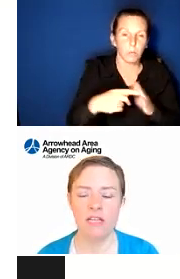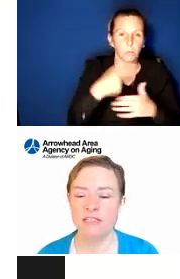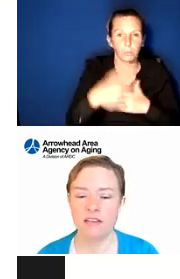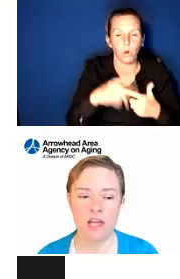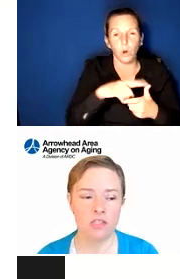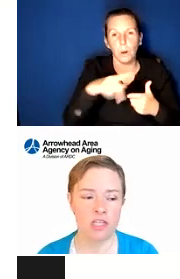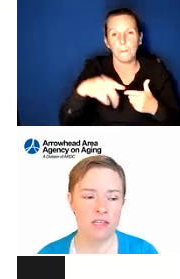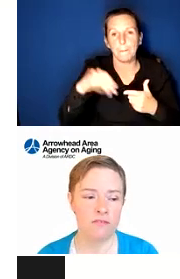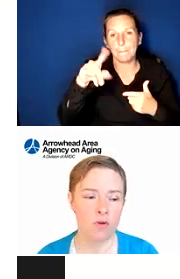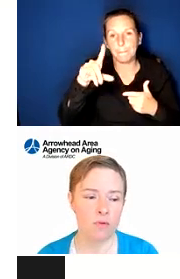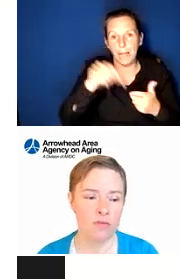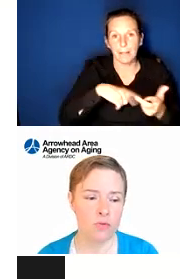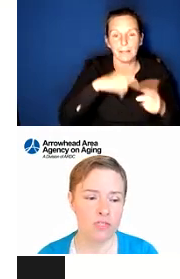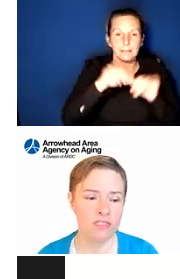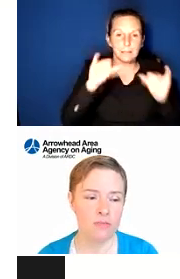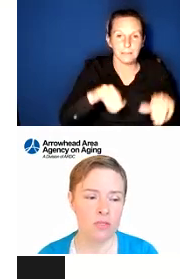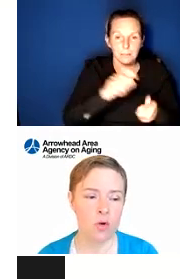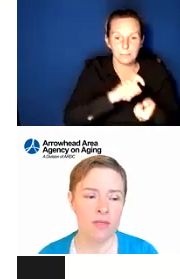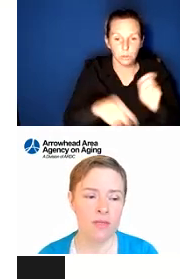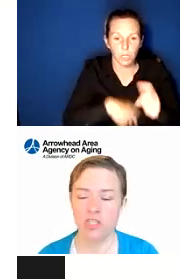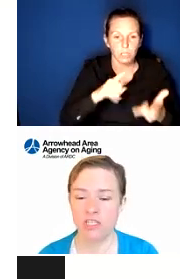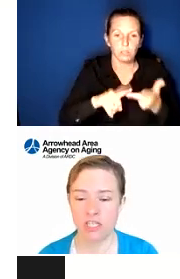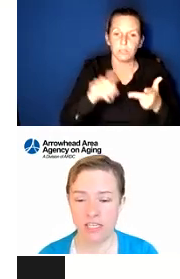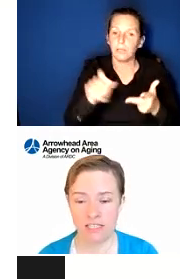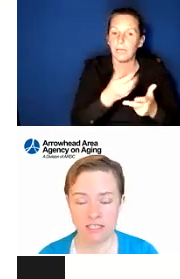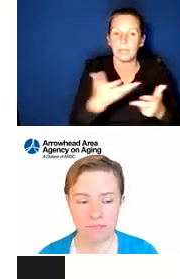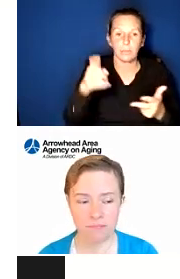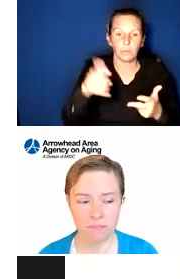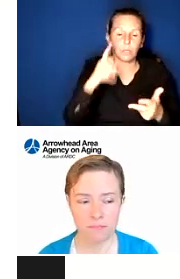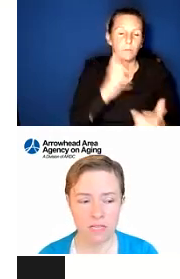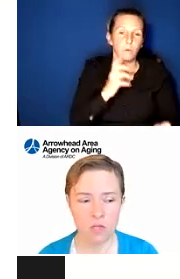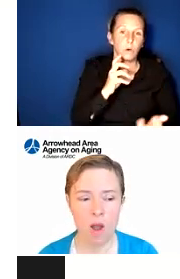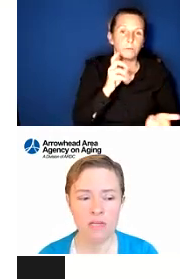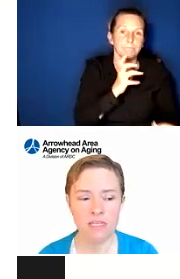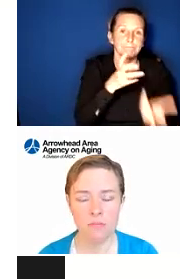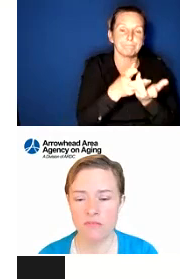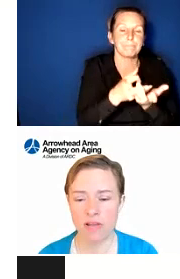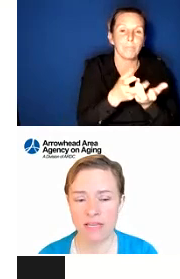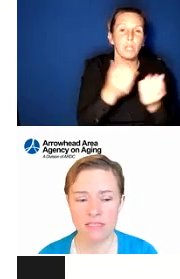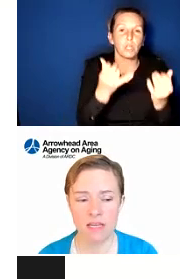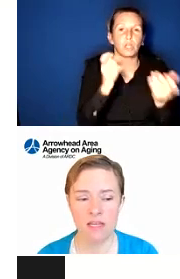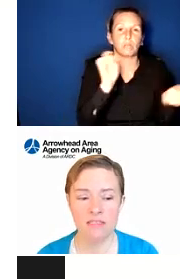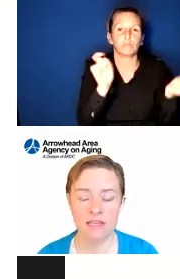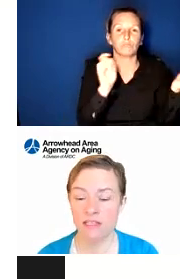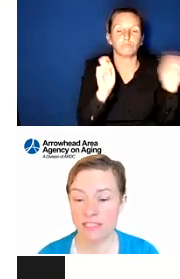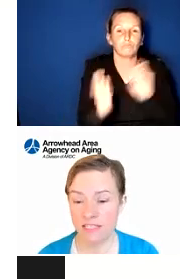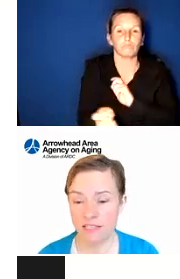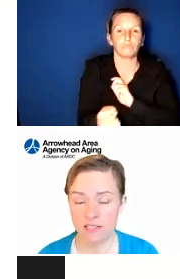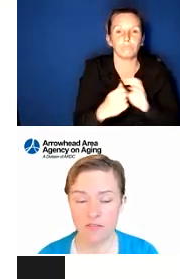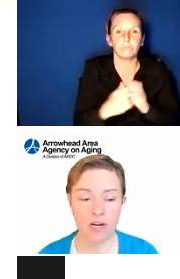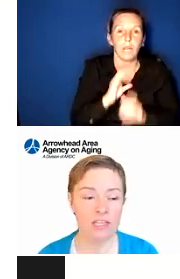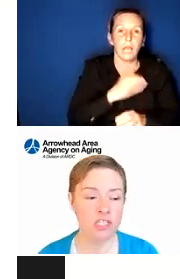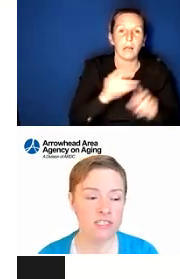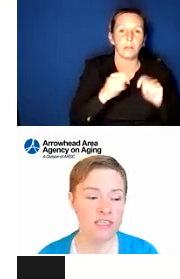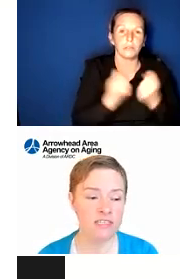and utilize technology and informal resources to meet the growing and changing needs. And so our team provides technical